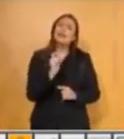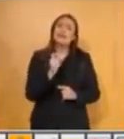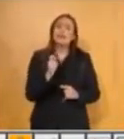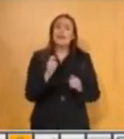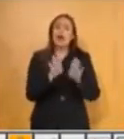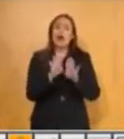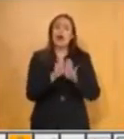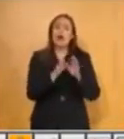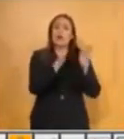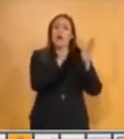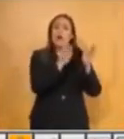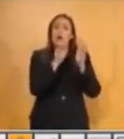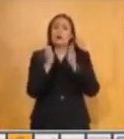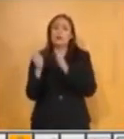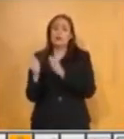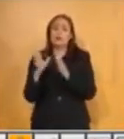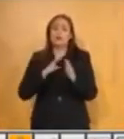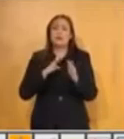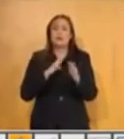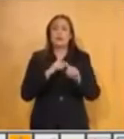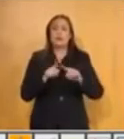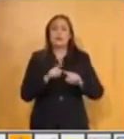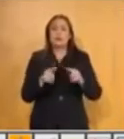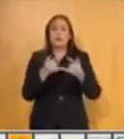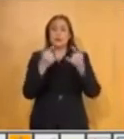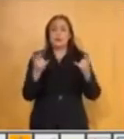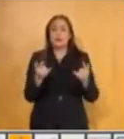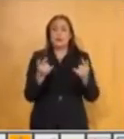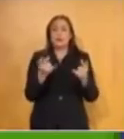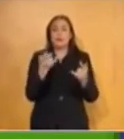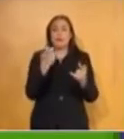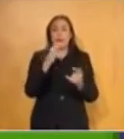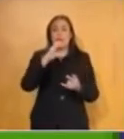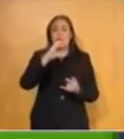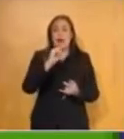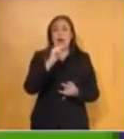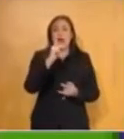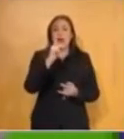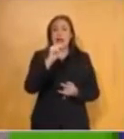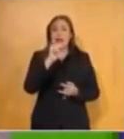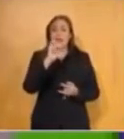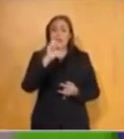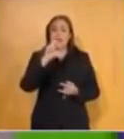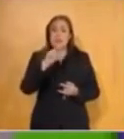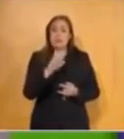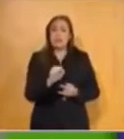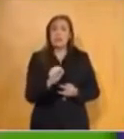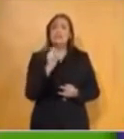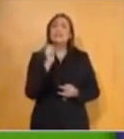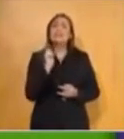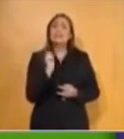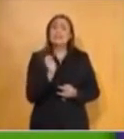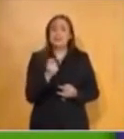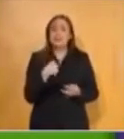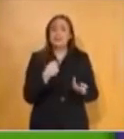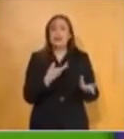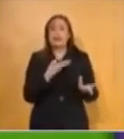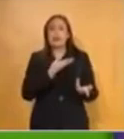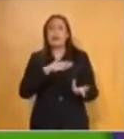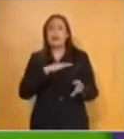narrator talks or tells the story. Las captions o subtítulos es donde el narrador cuenta la